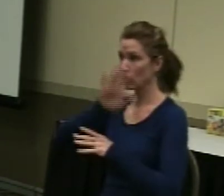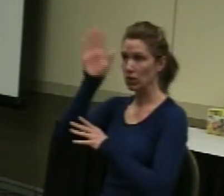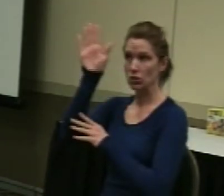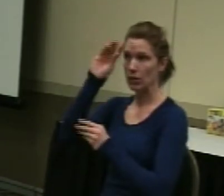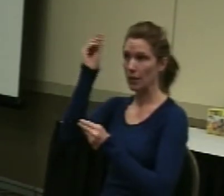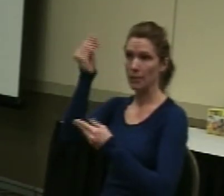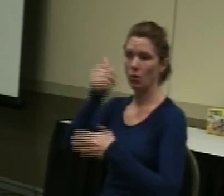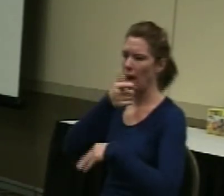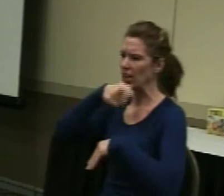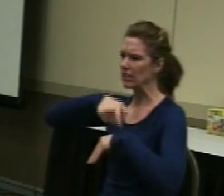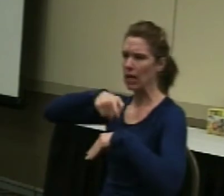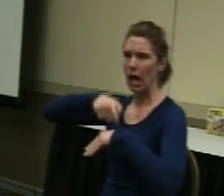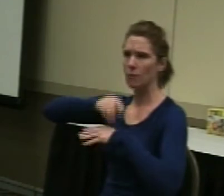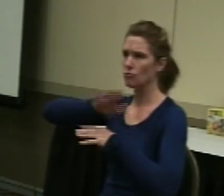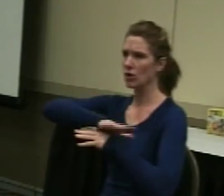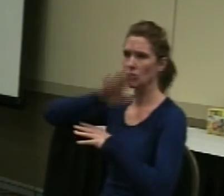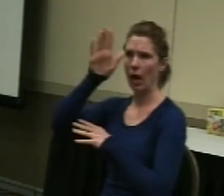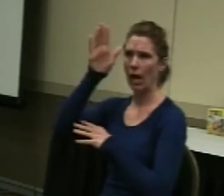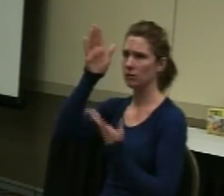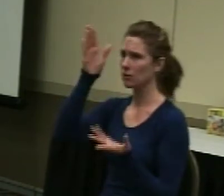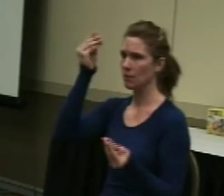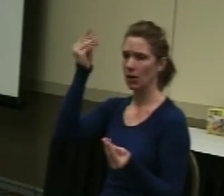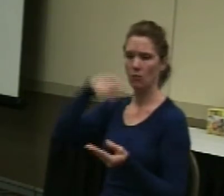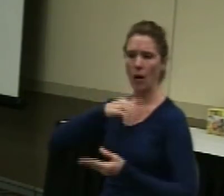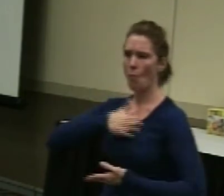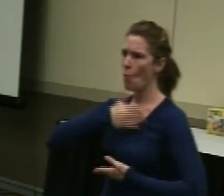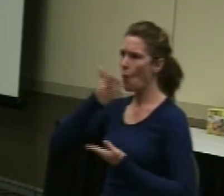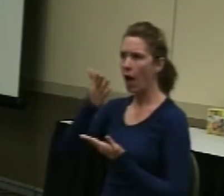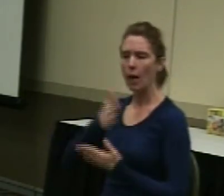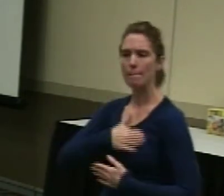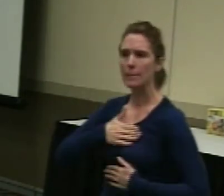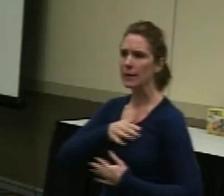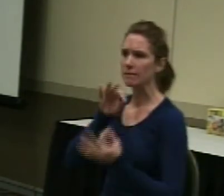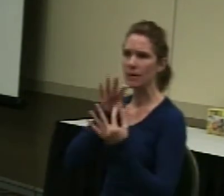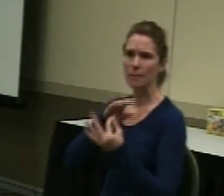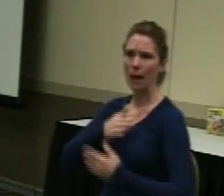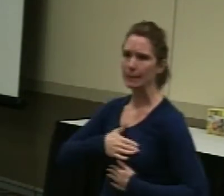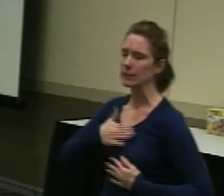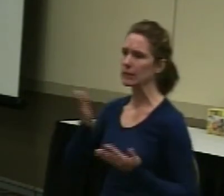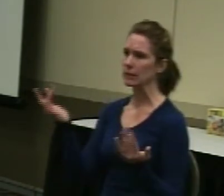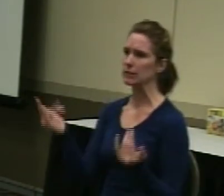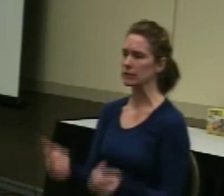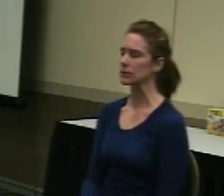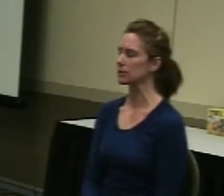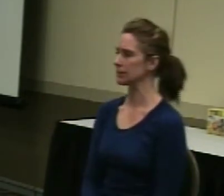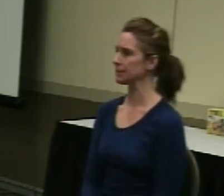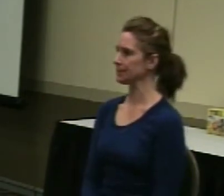raise your hand at any point. I welcome that so very much.